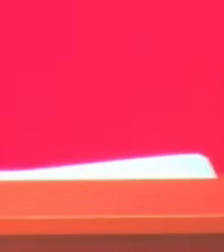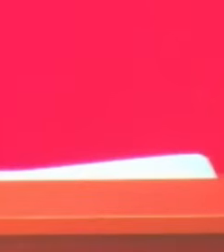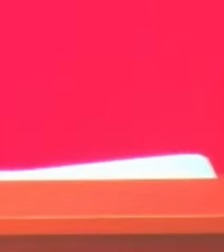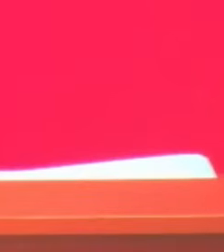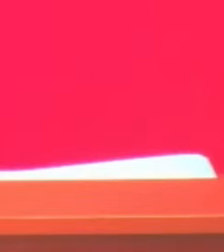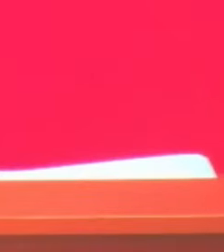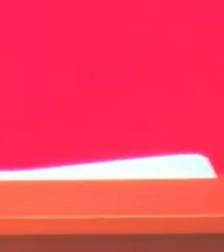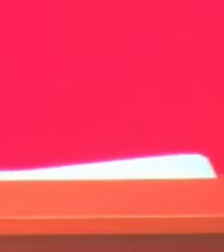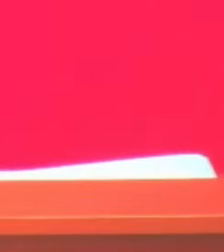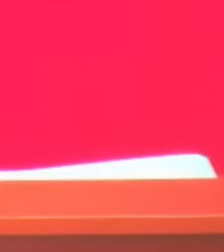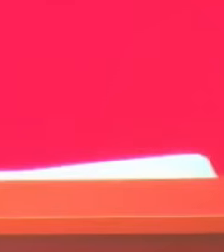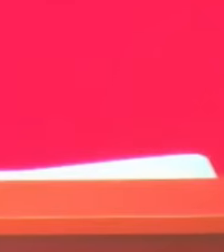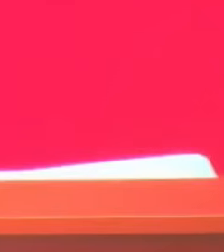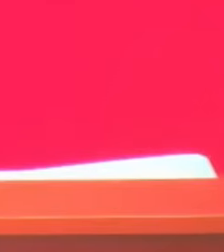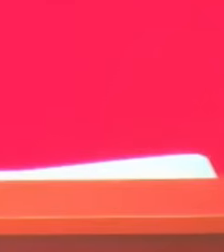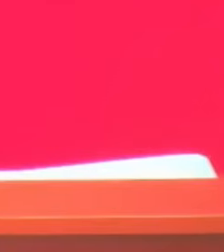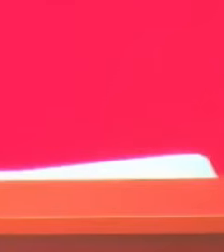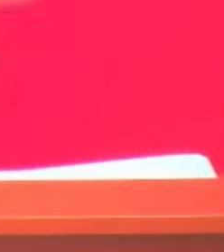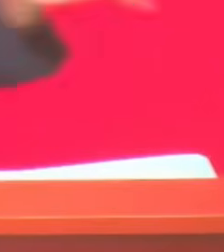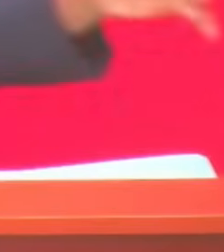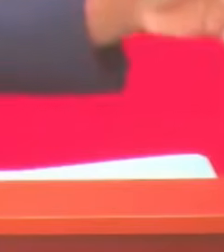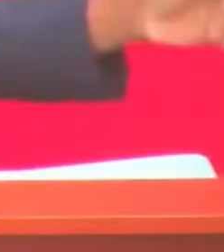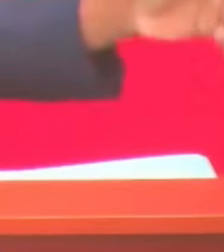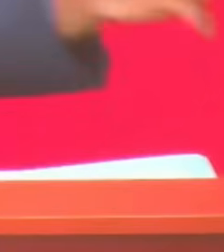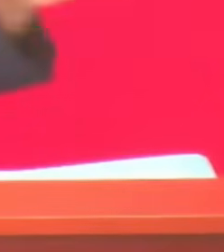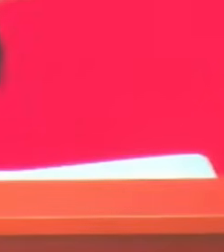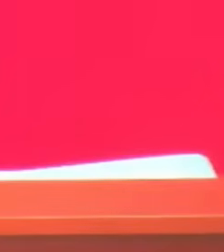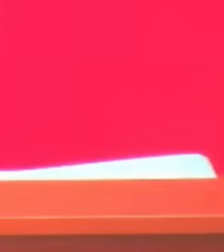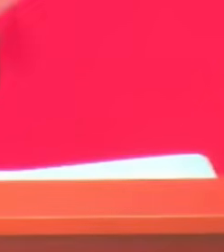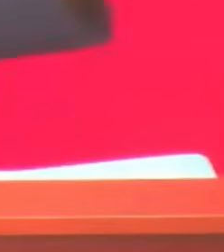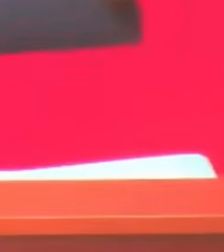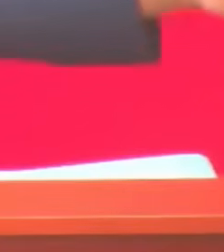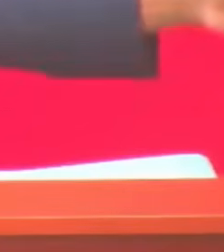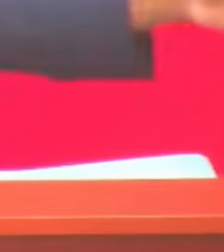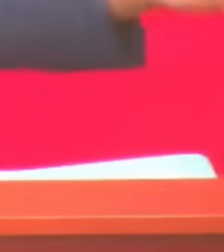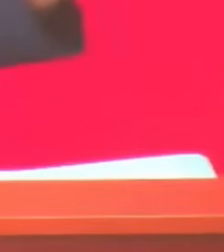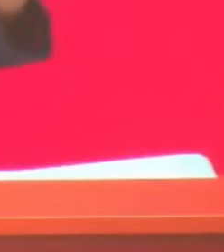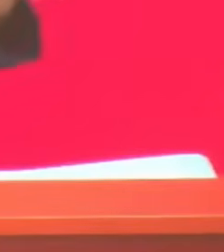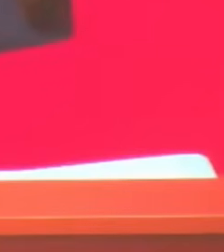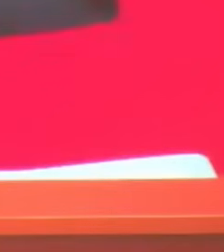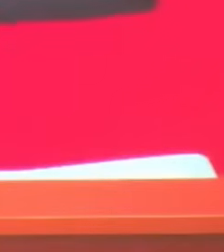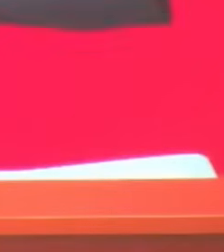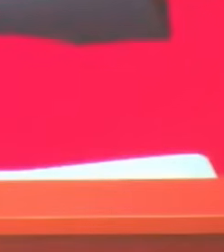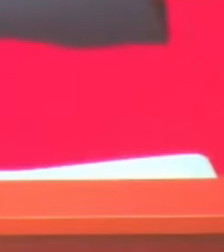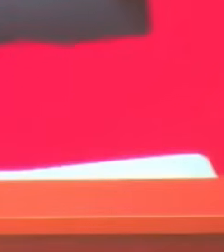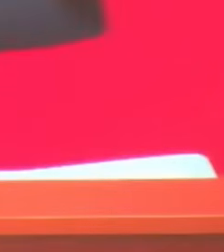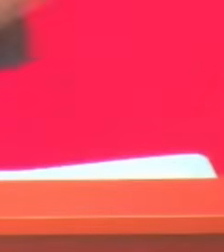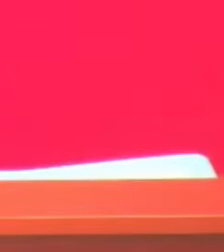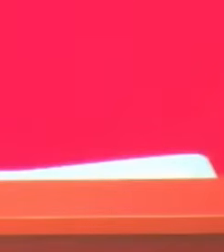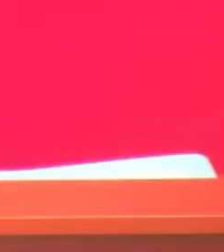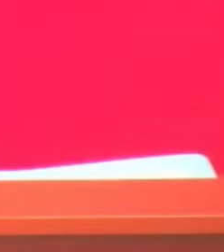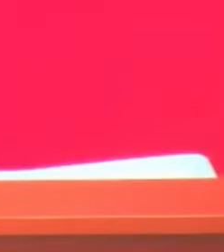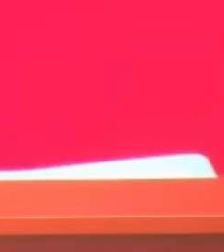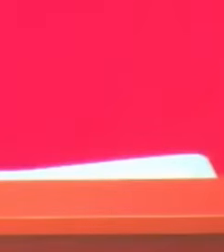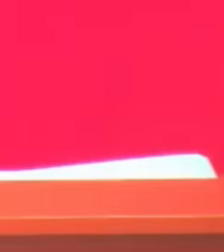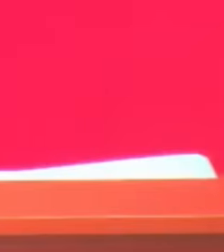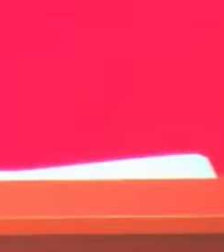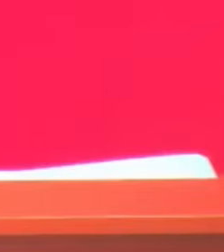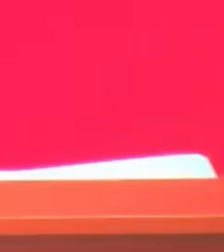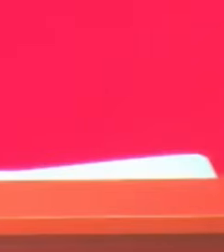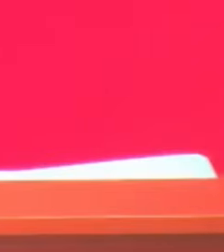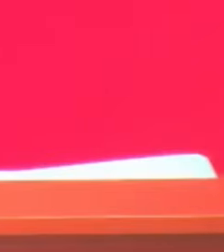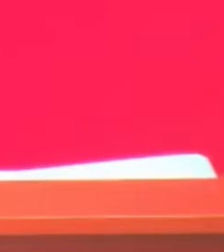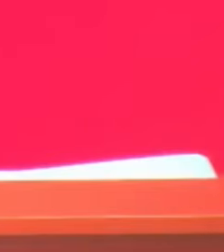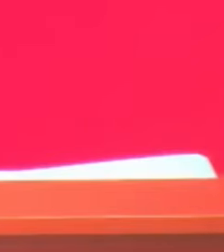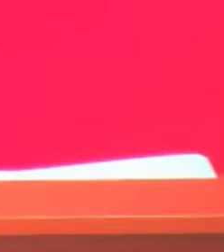it, we will link it to all the facilities here so that you yourself